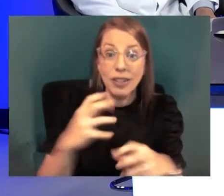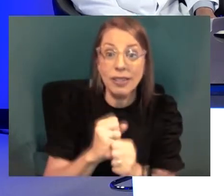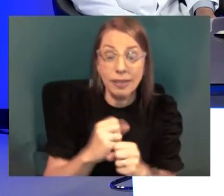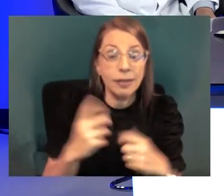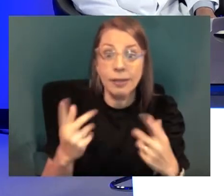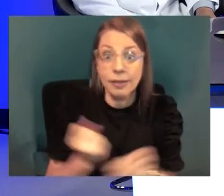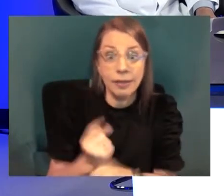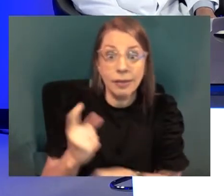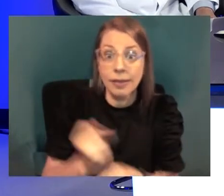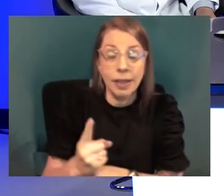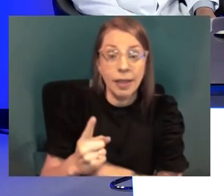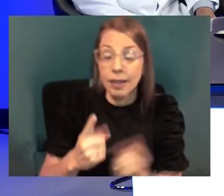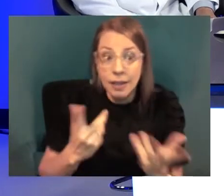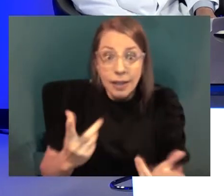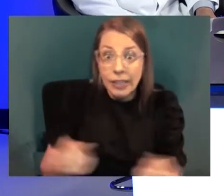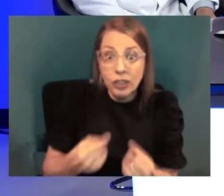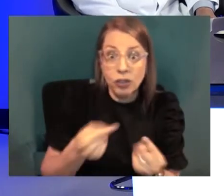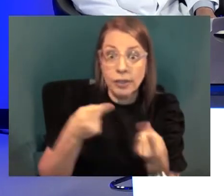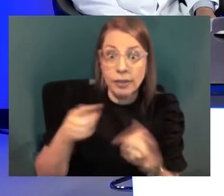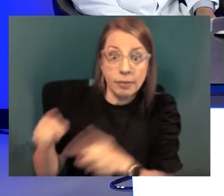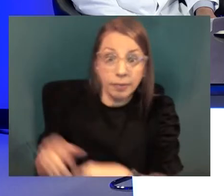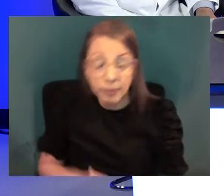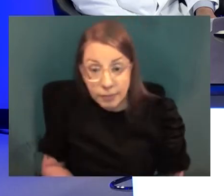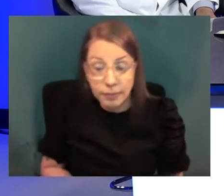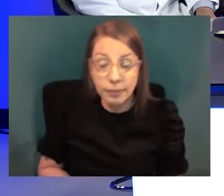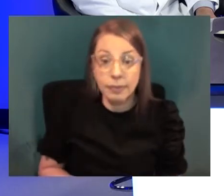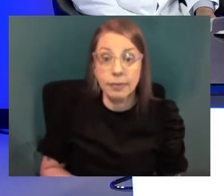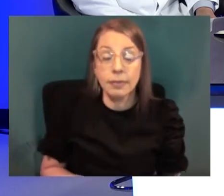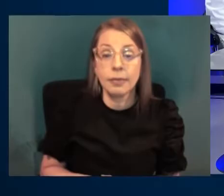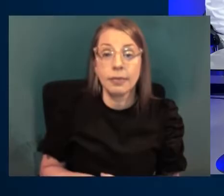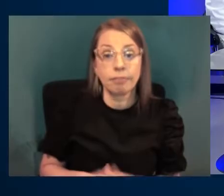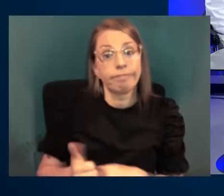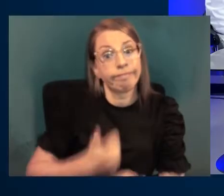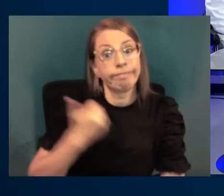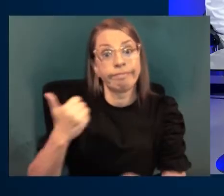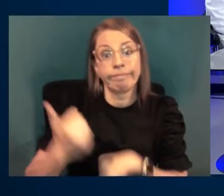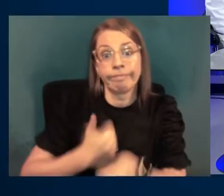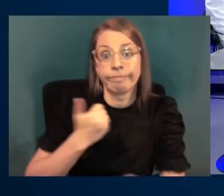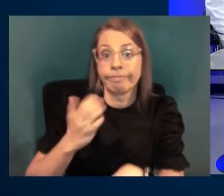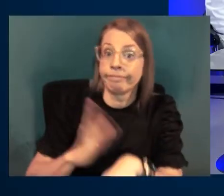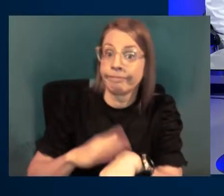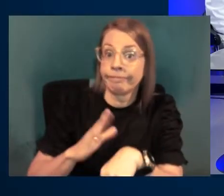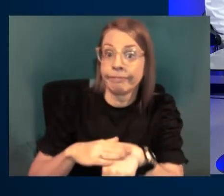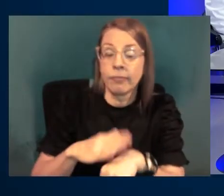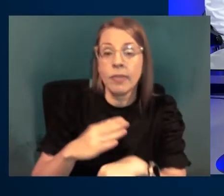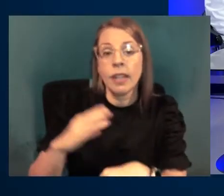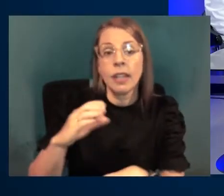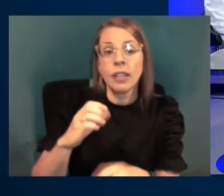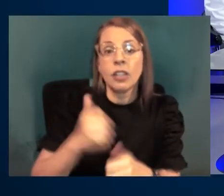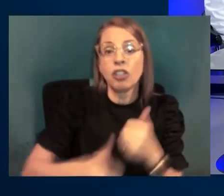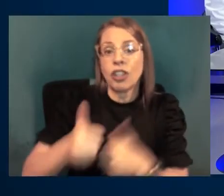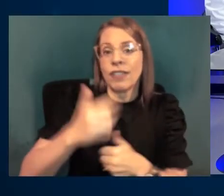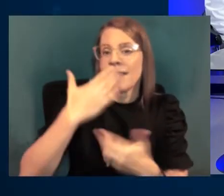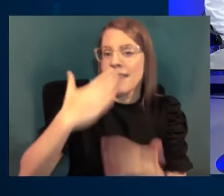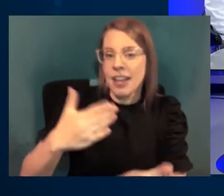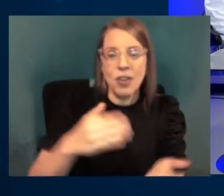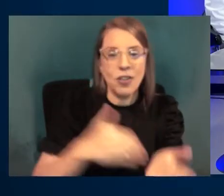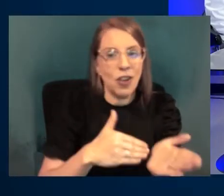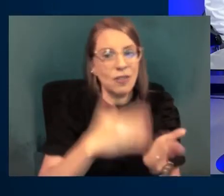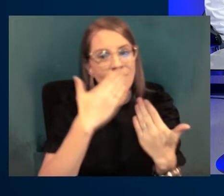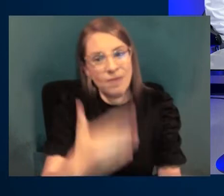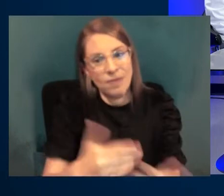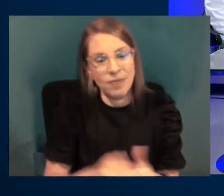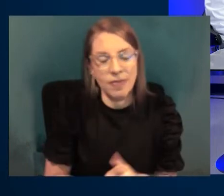these injuries that come in. It can be pretty darn dangerous. Well, Chief, thank you. Doctor, thank you. Thank you. We're going to come back. We'll involve these guys